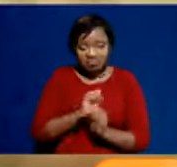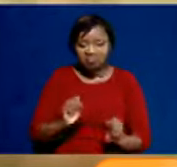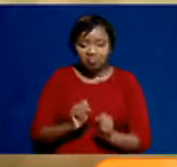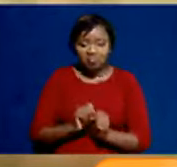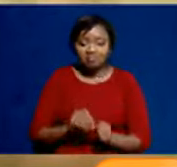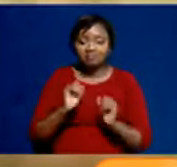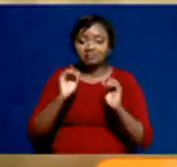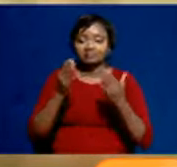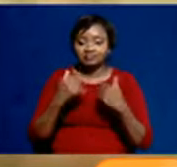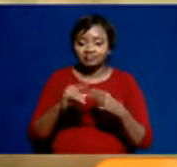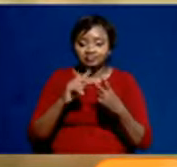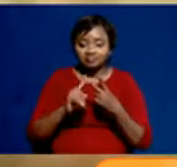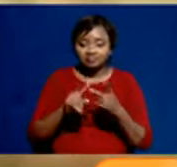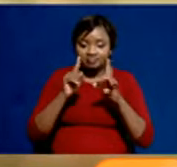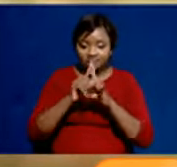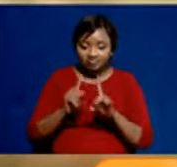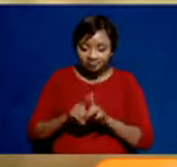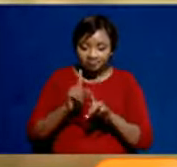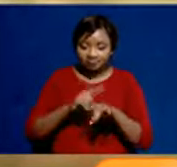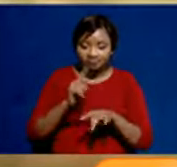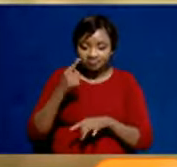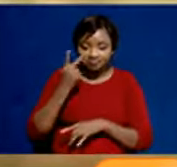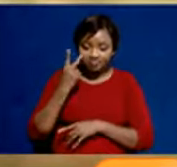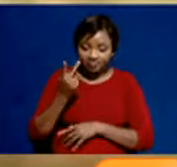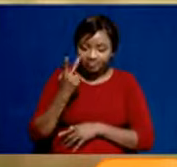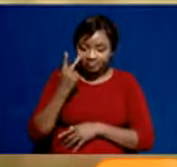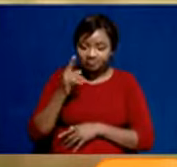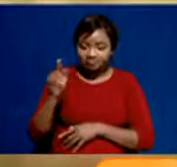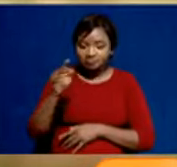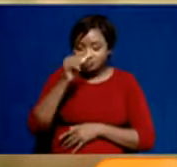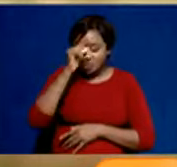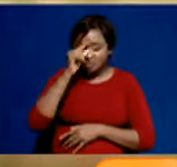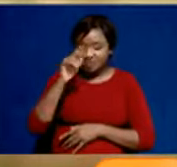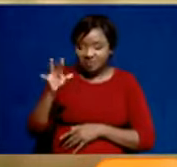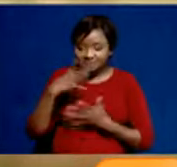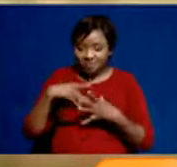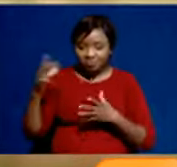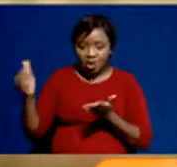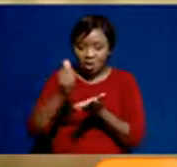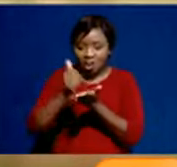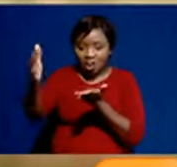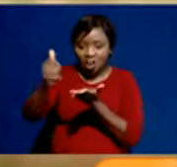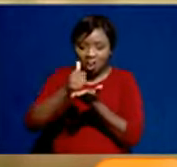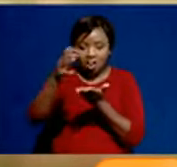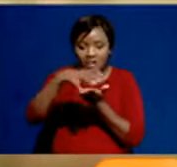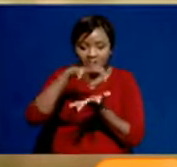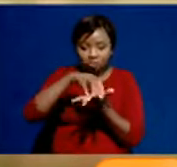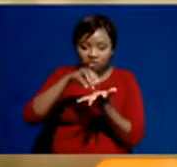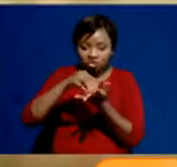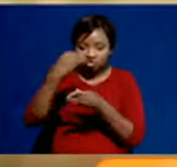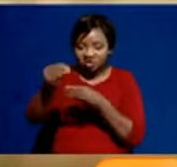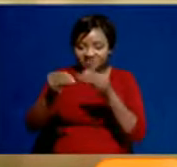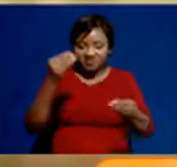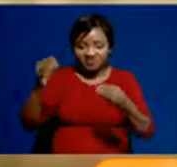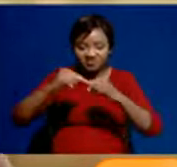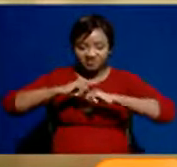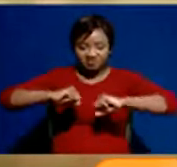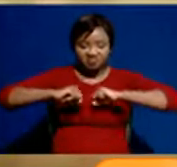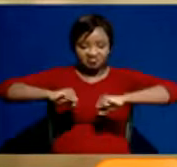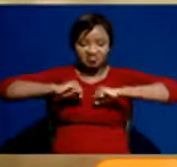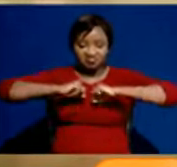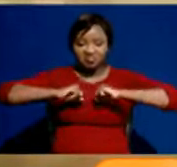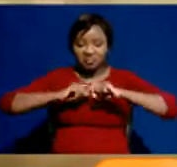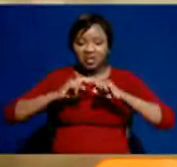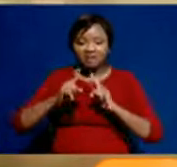When you are taking this KK regime, the people it has put in charge in various places are people who would